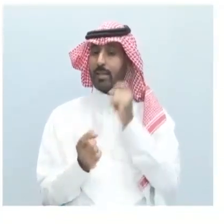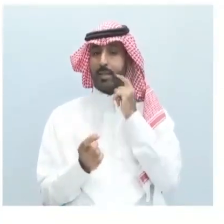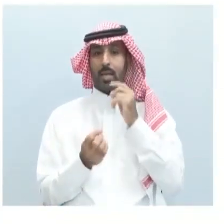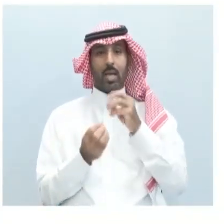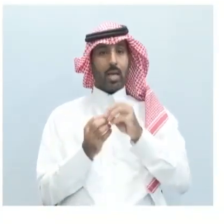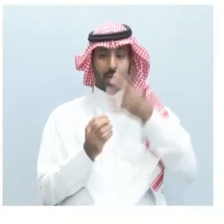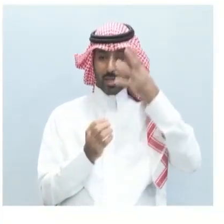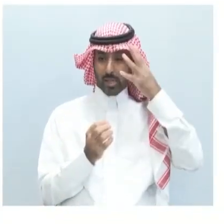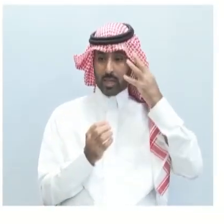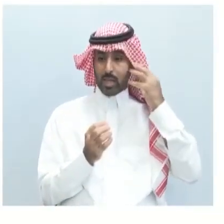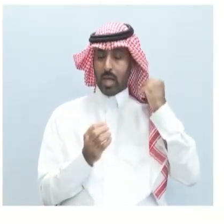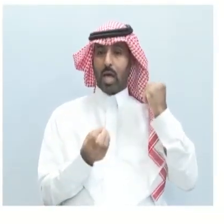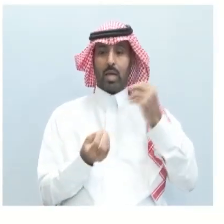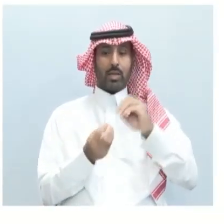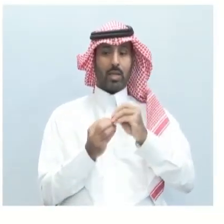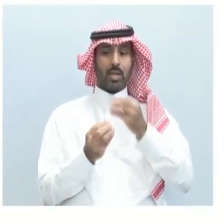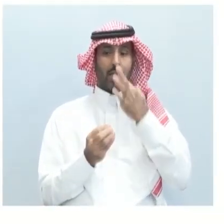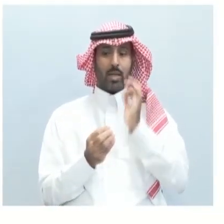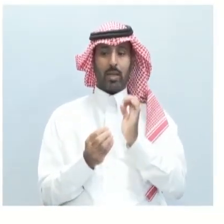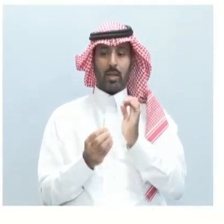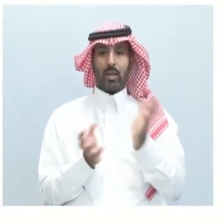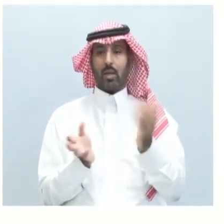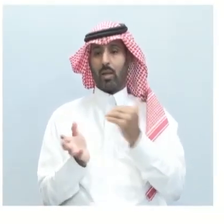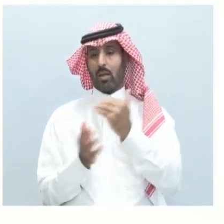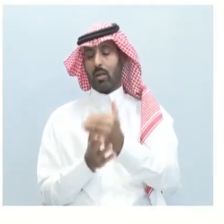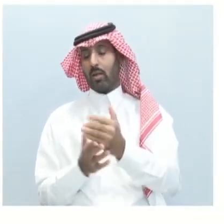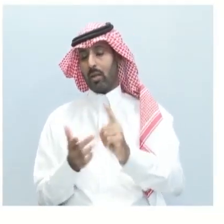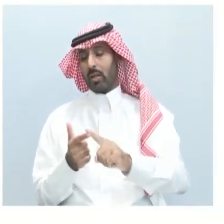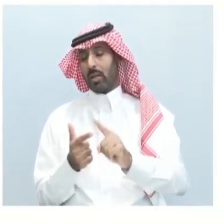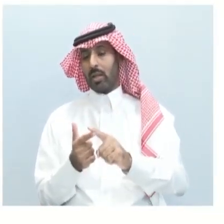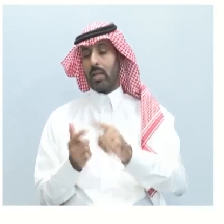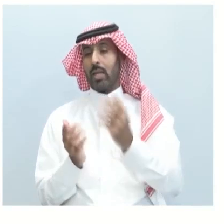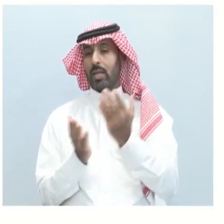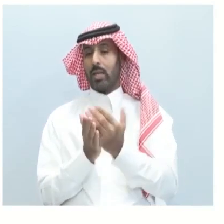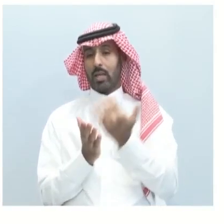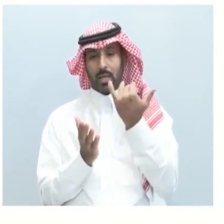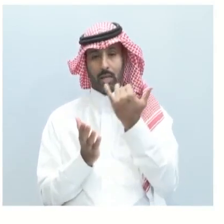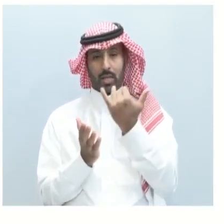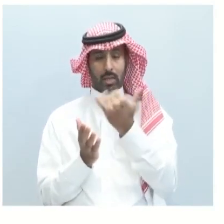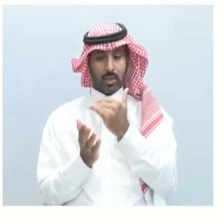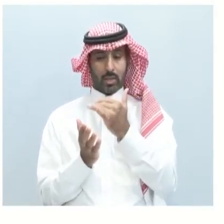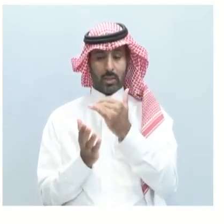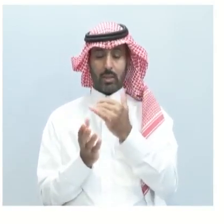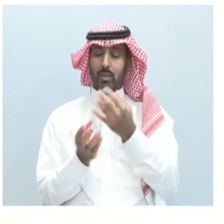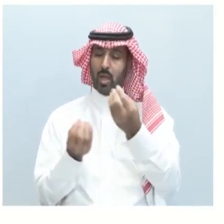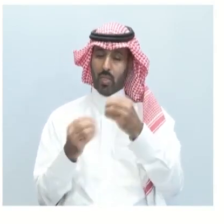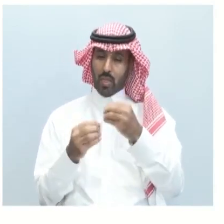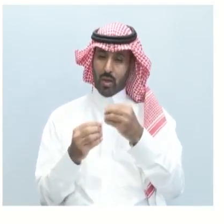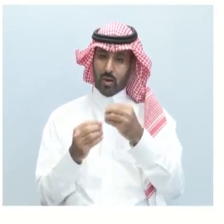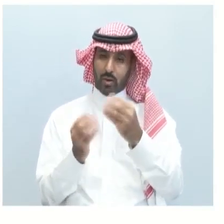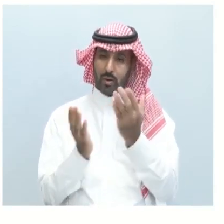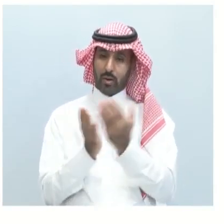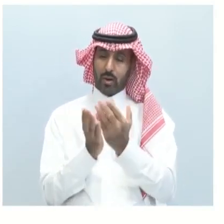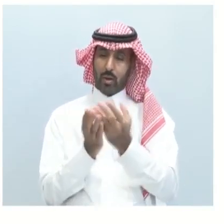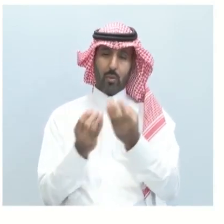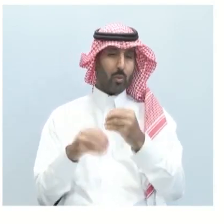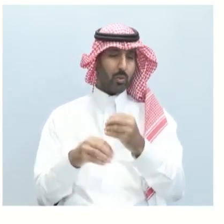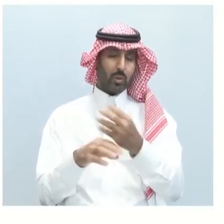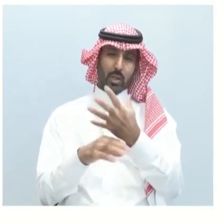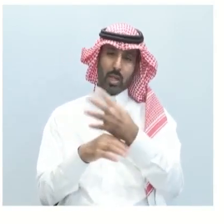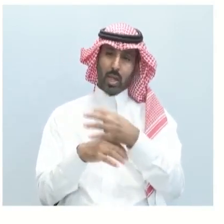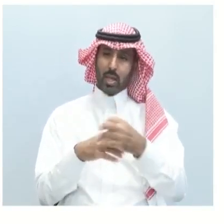also, English isn't the only class I have on Mondays. I can say my other class is biology.